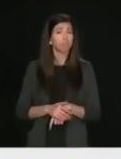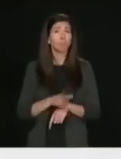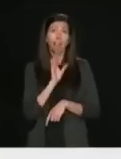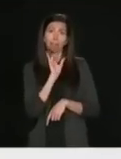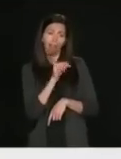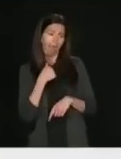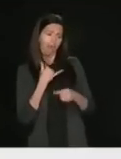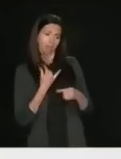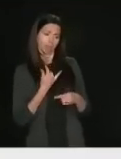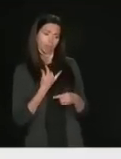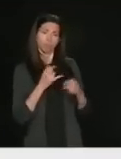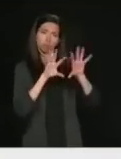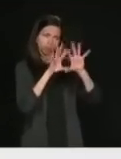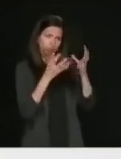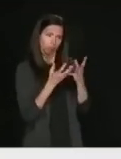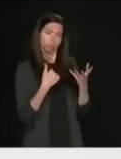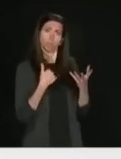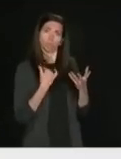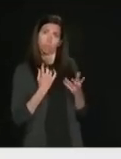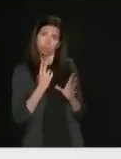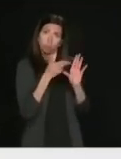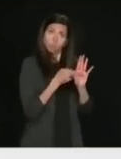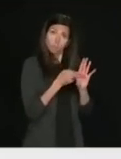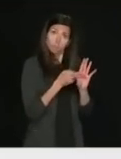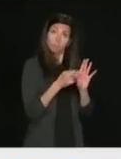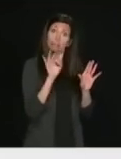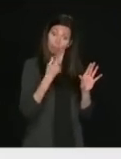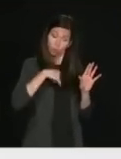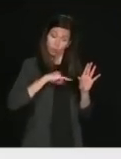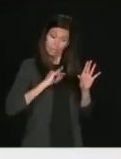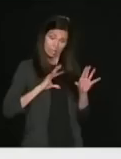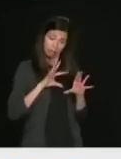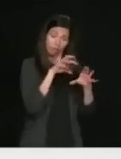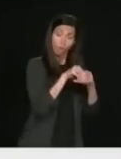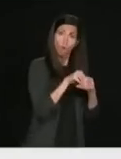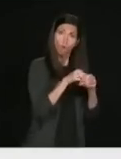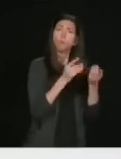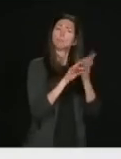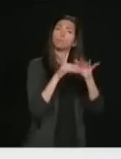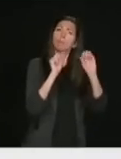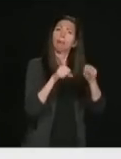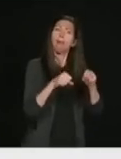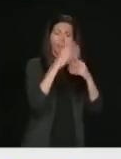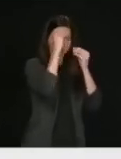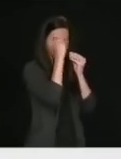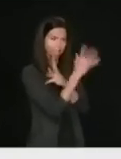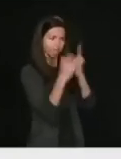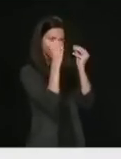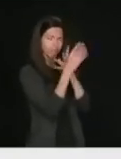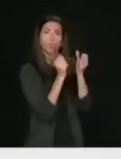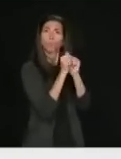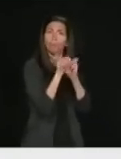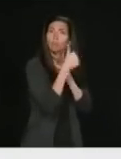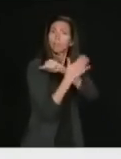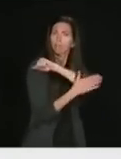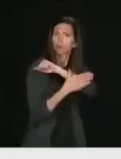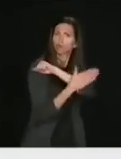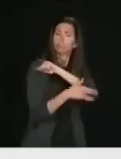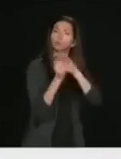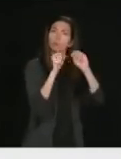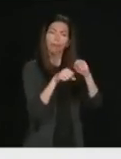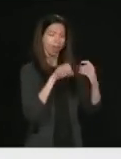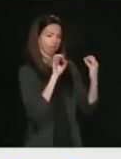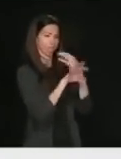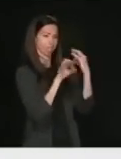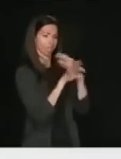to continue its strong advocacy and presence for our values on the world stage. We know that there is a lot